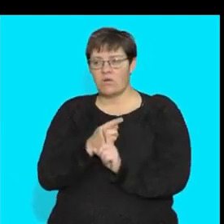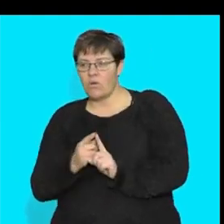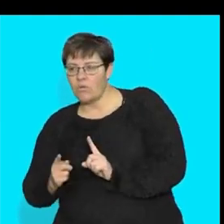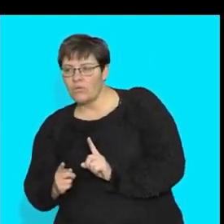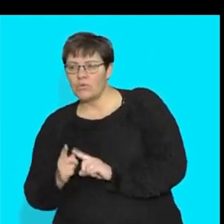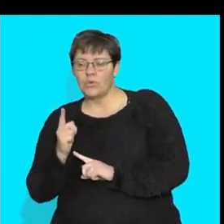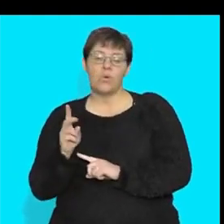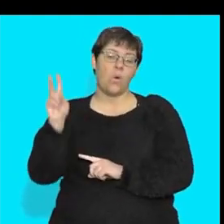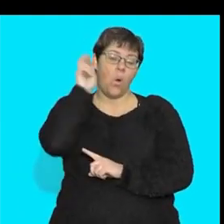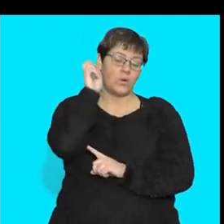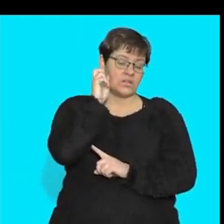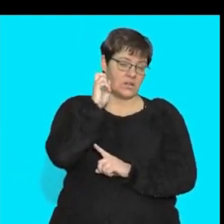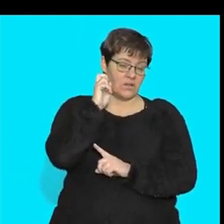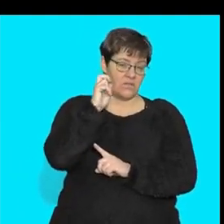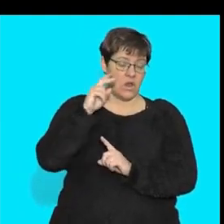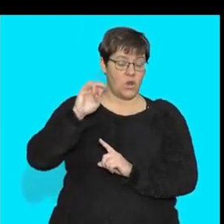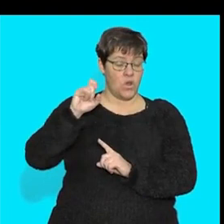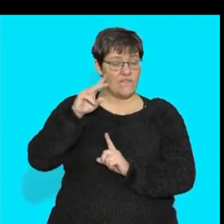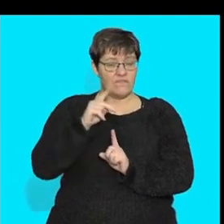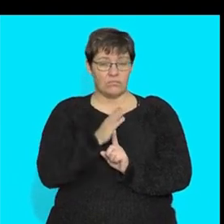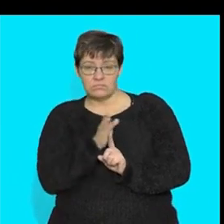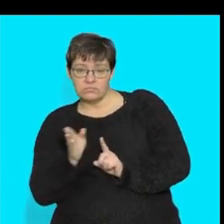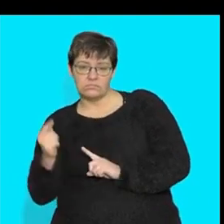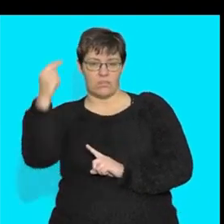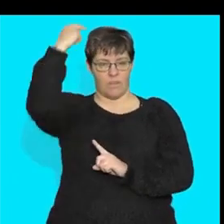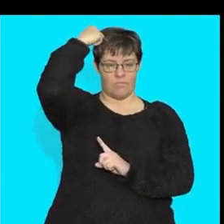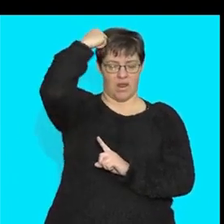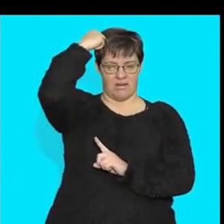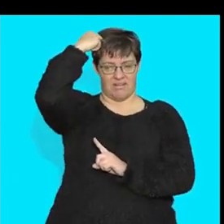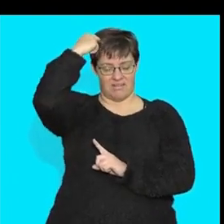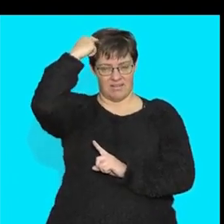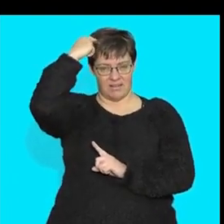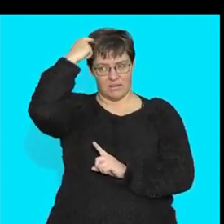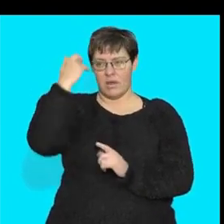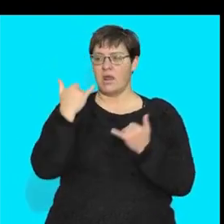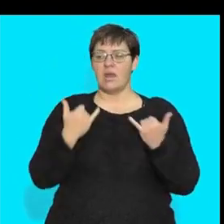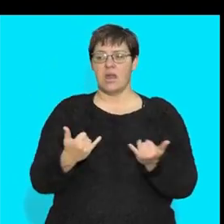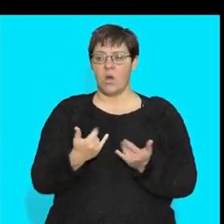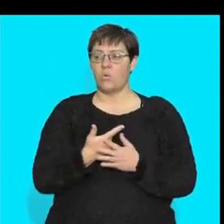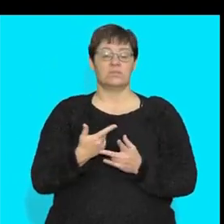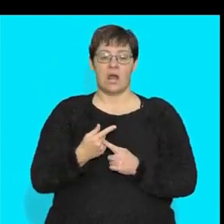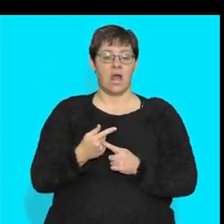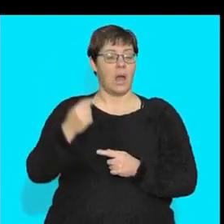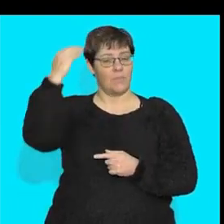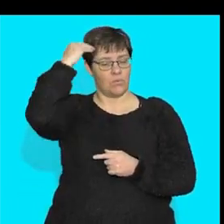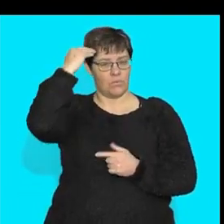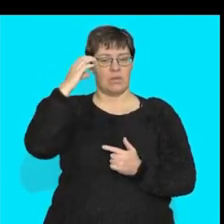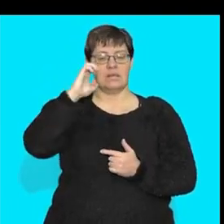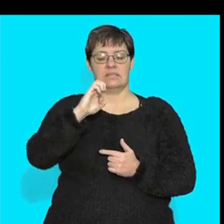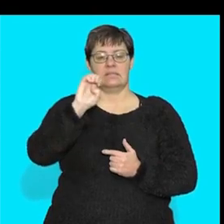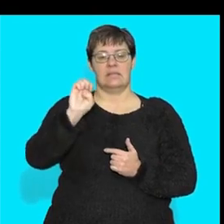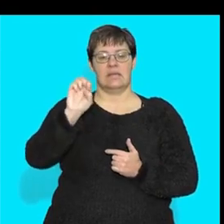via the auditory nerve, which is there, to the brain. But now we don't talk about the brain, we talk about the